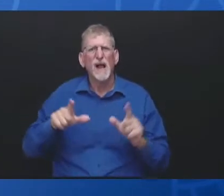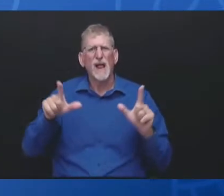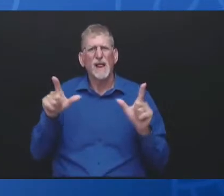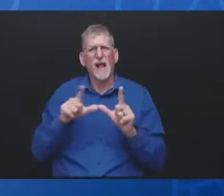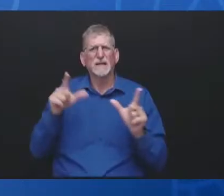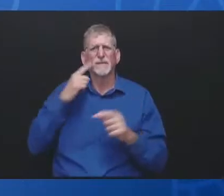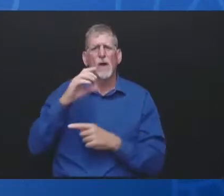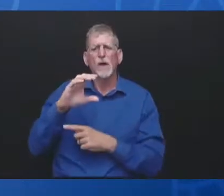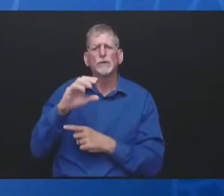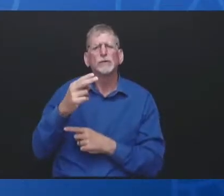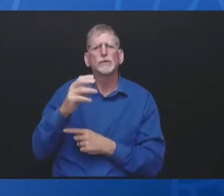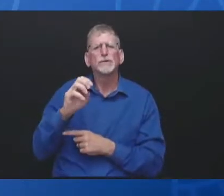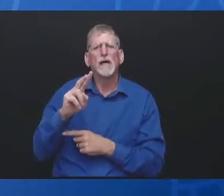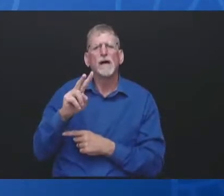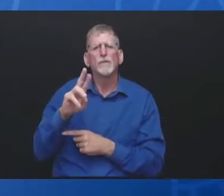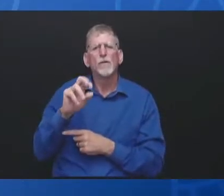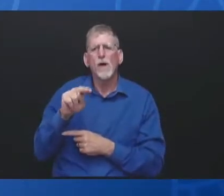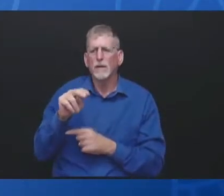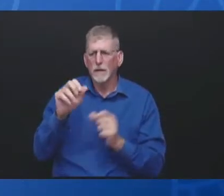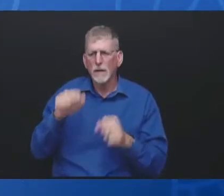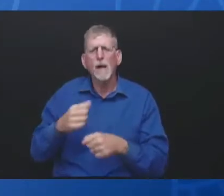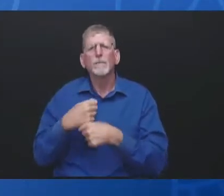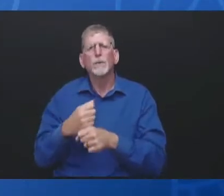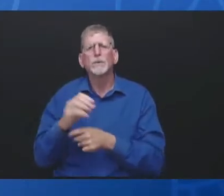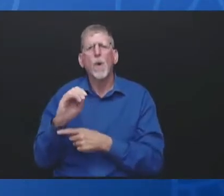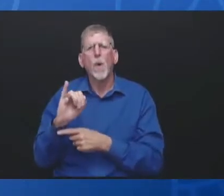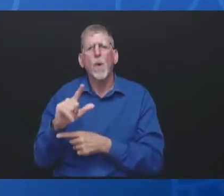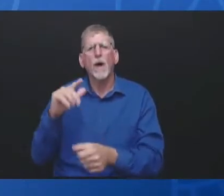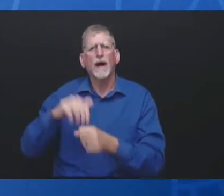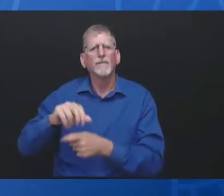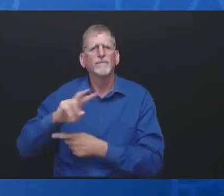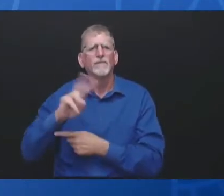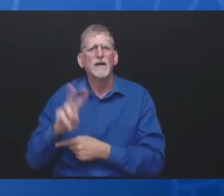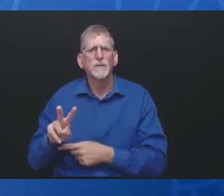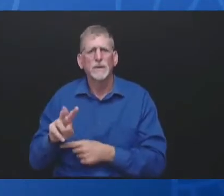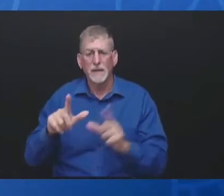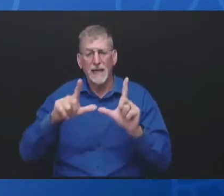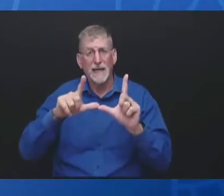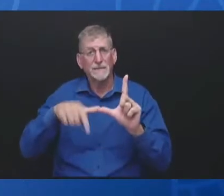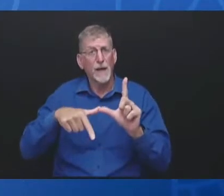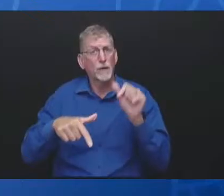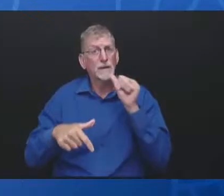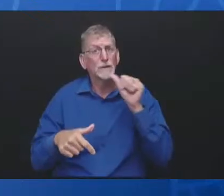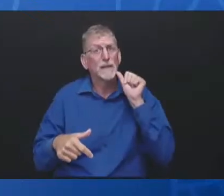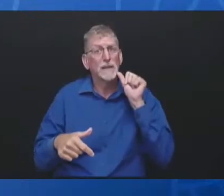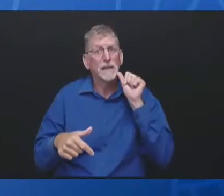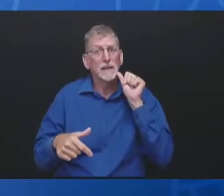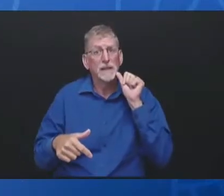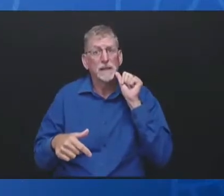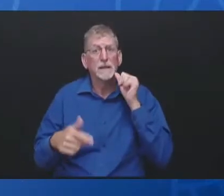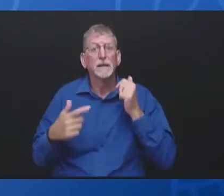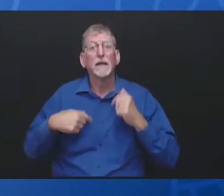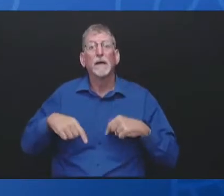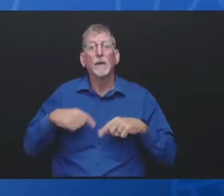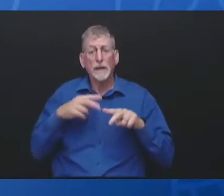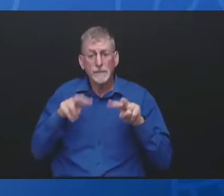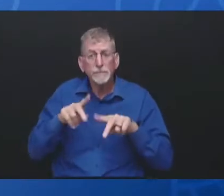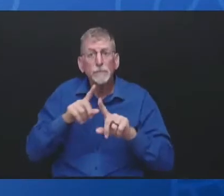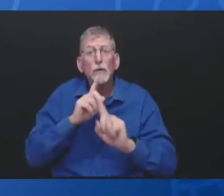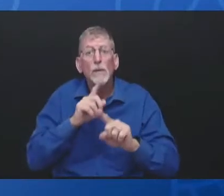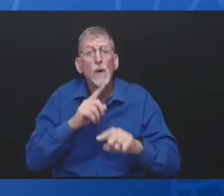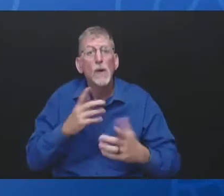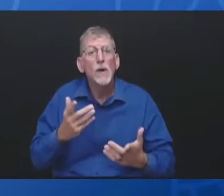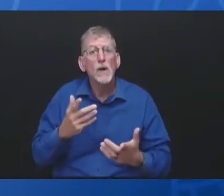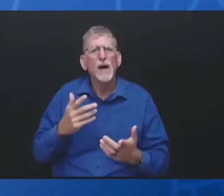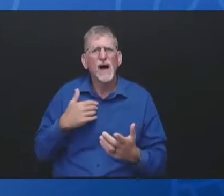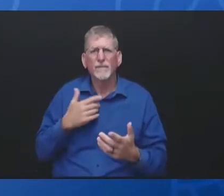Venezuela expired yesterday. Our reporting is that there's a very narrow license for basic maintenance to